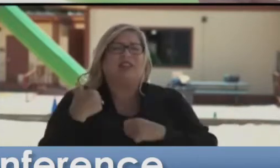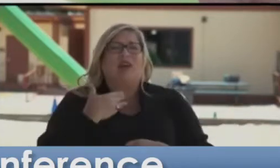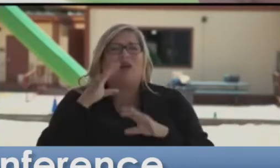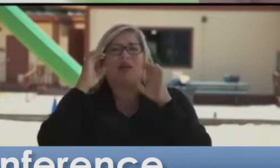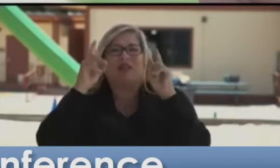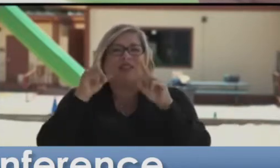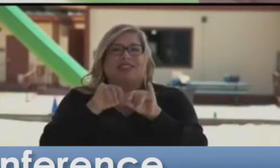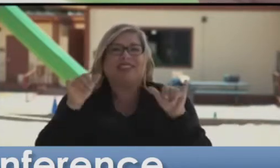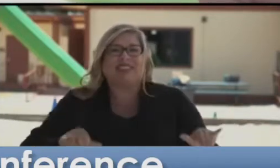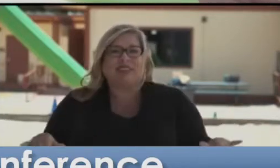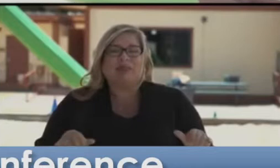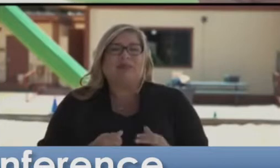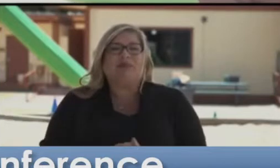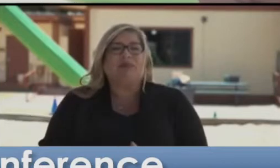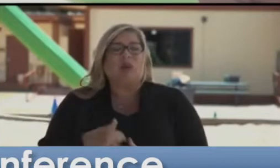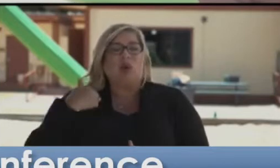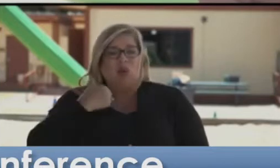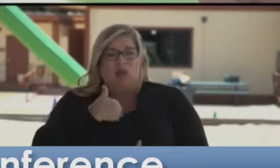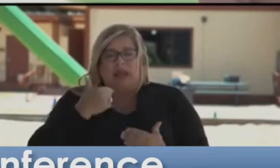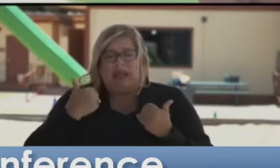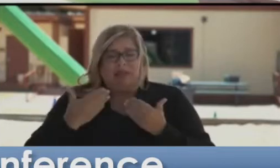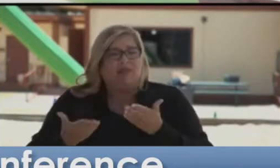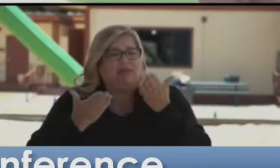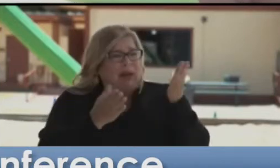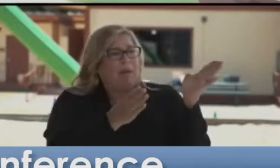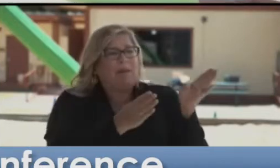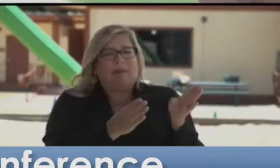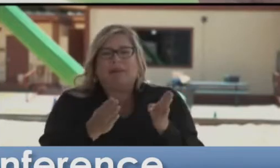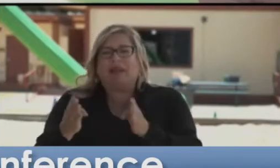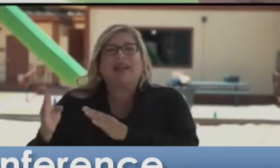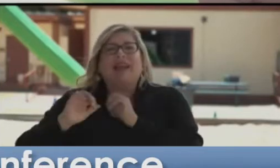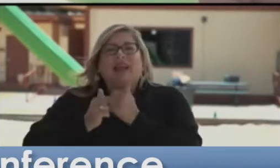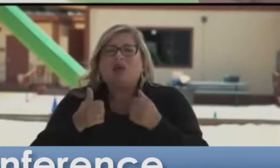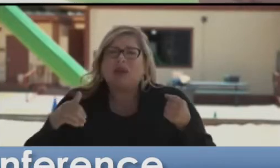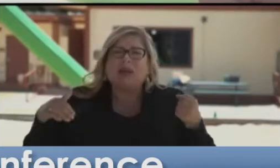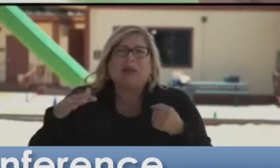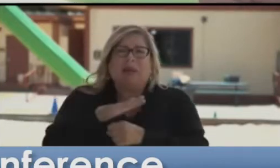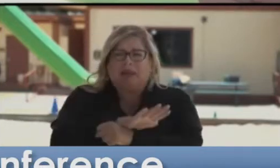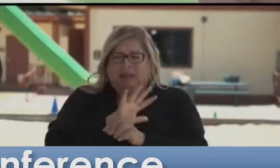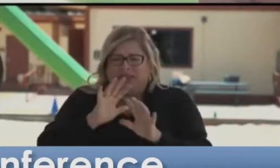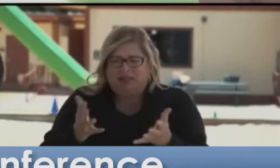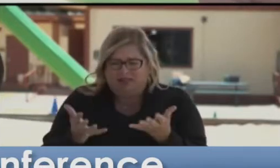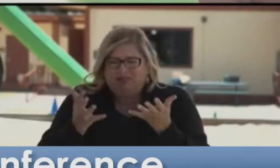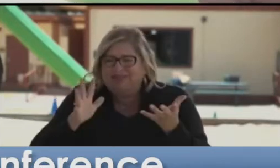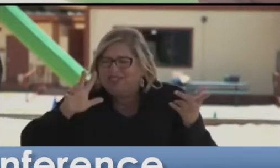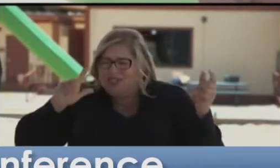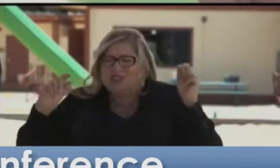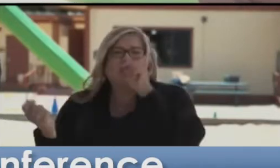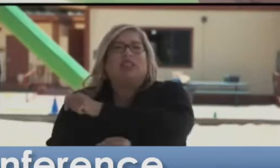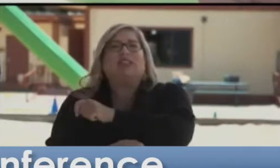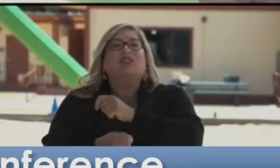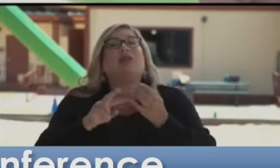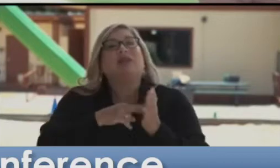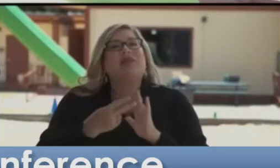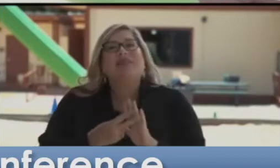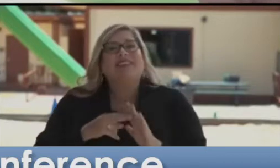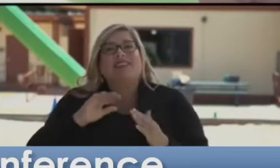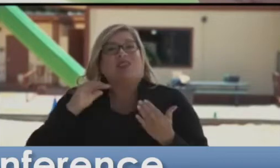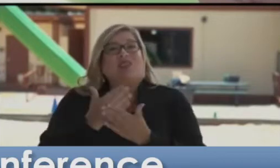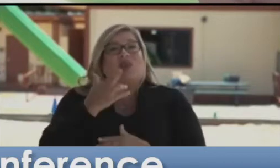blueprint over the next 5 years for total transformation. And that blueprint includes creating a new